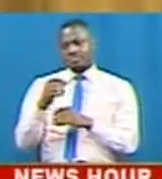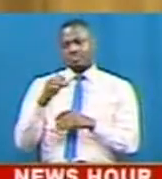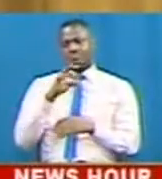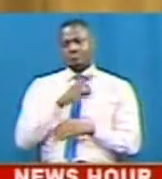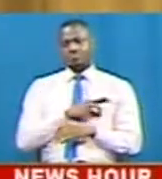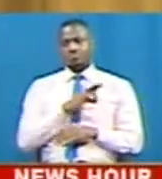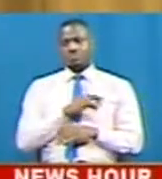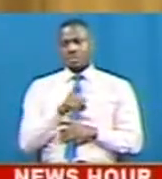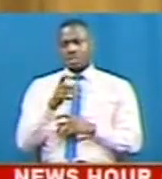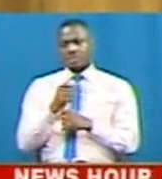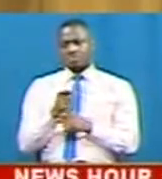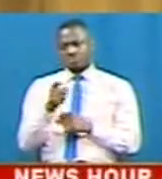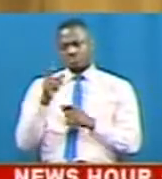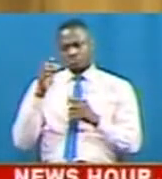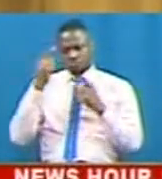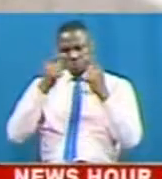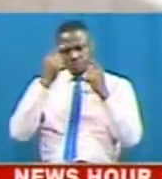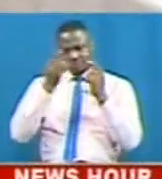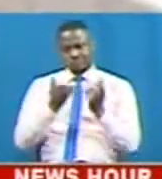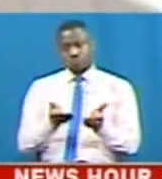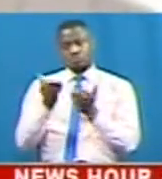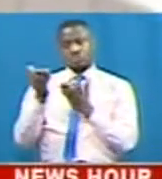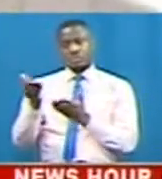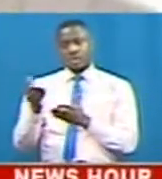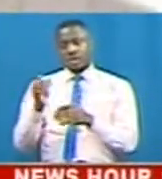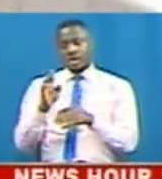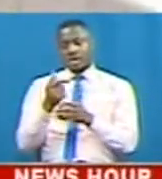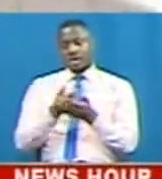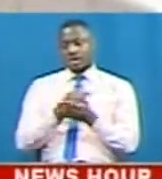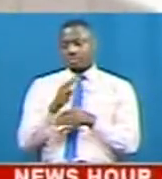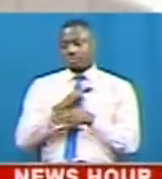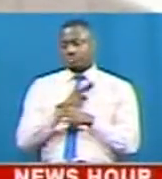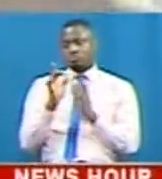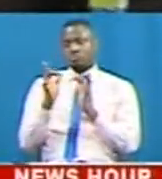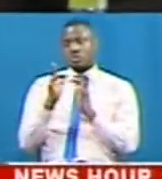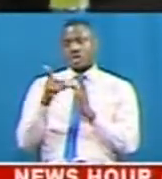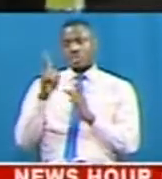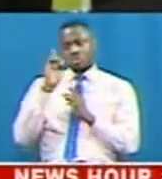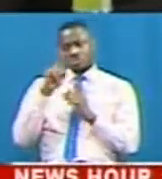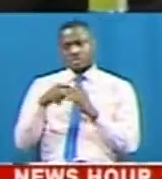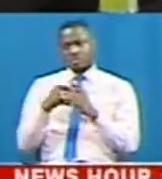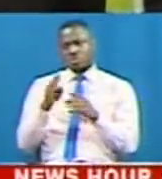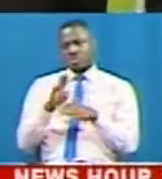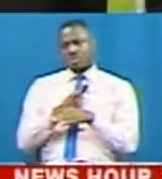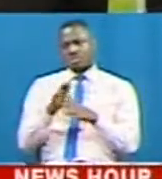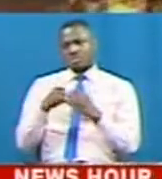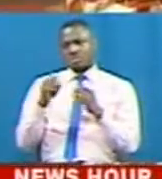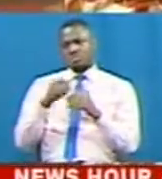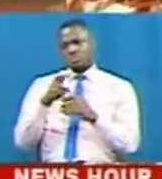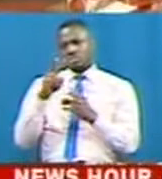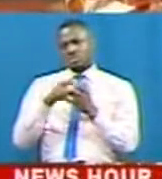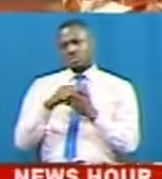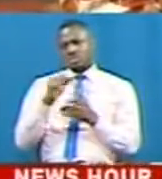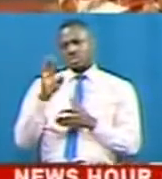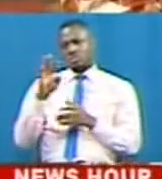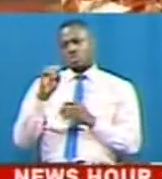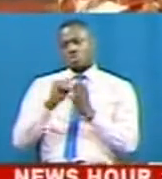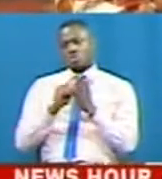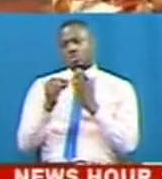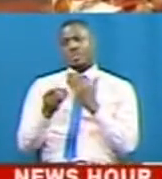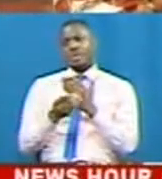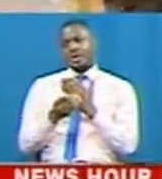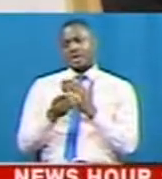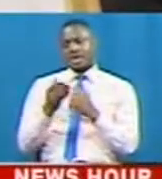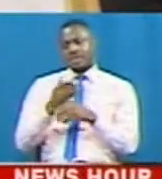platform and get their concerns addressed. The Ghana Business Consultation Portal will be operational in October 2019. This will be followed